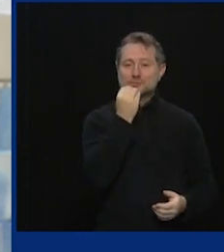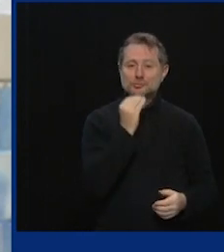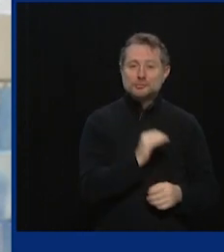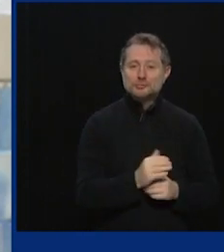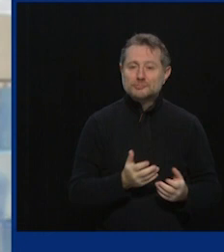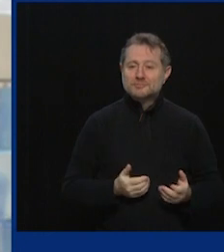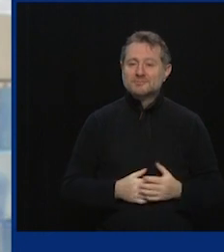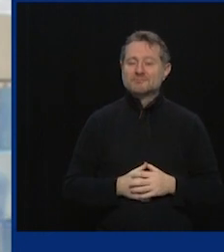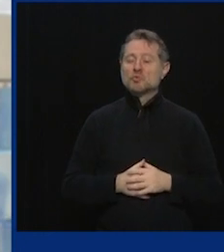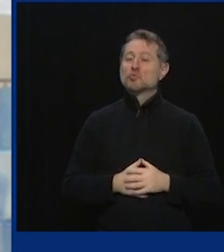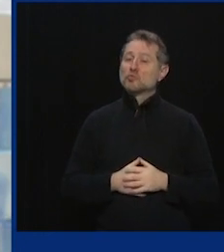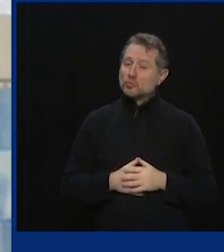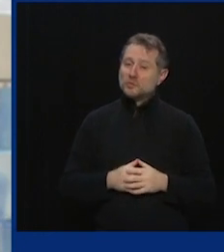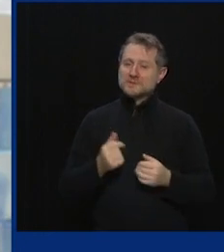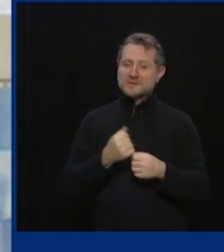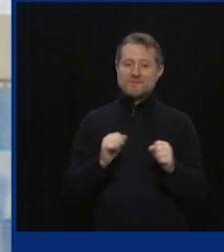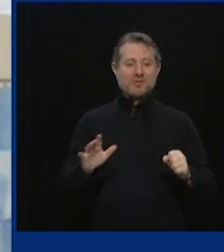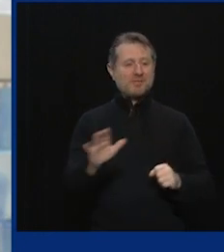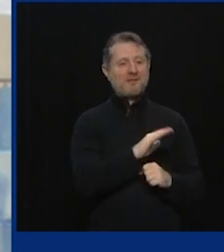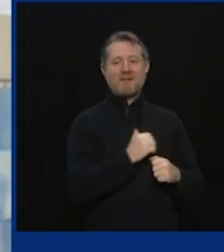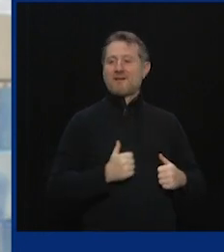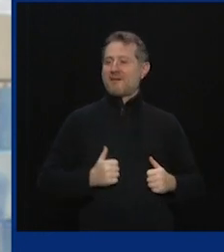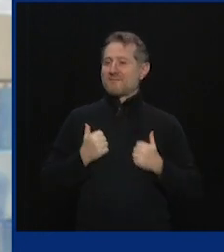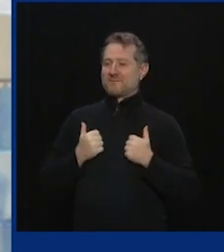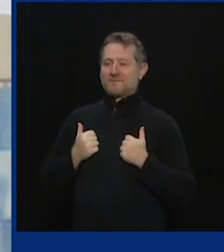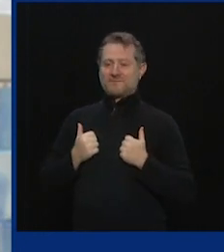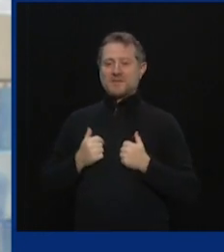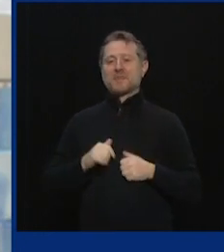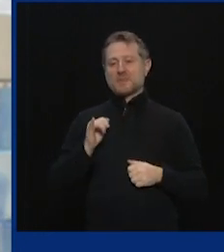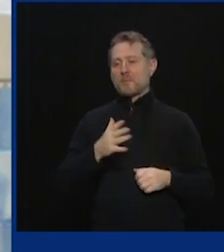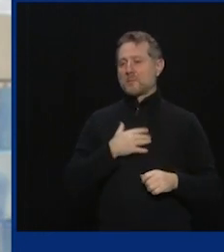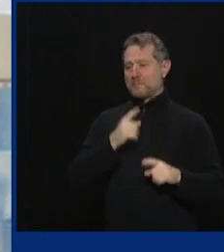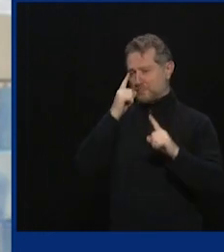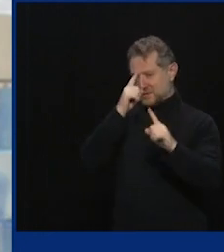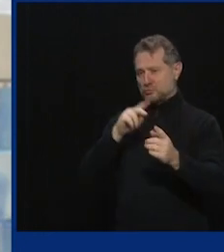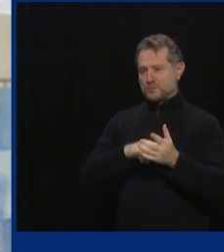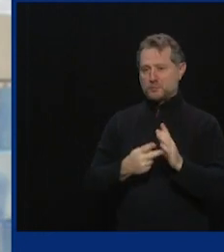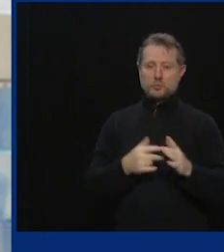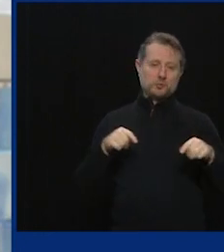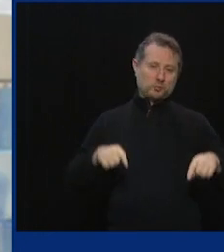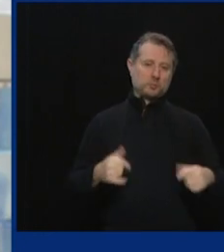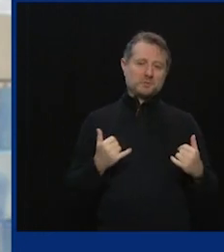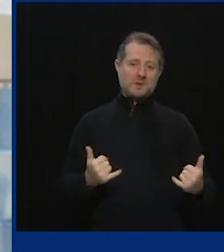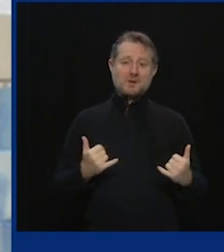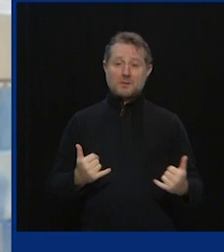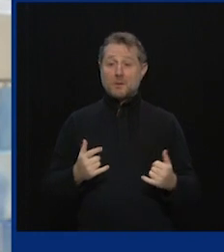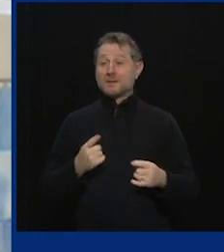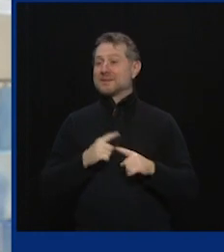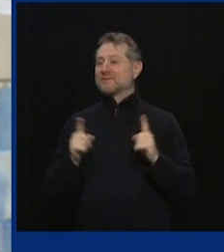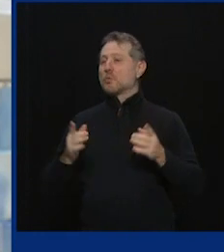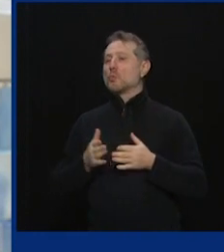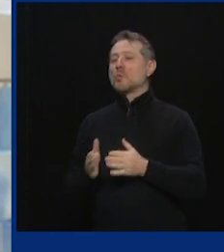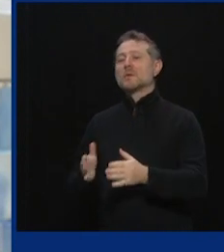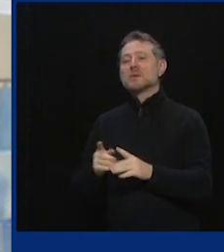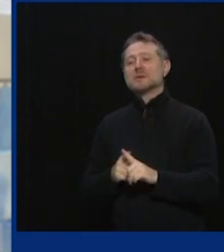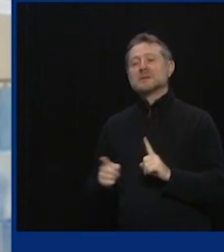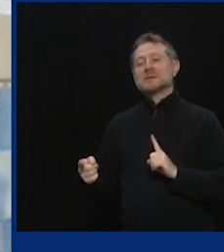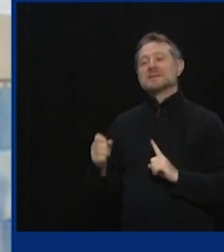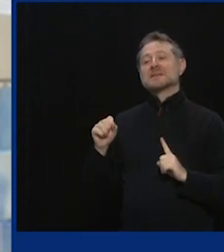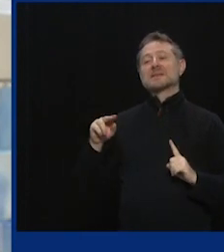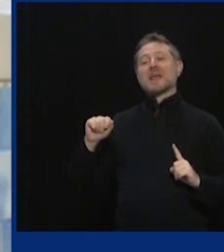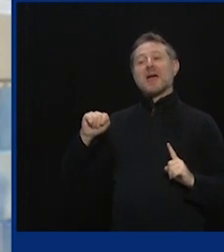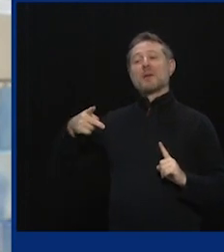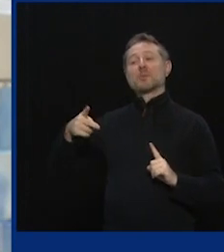is a lifesaver. That is what we're offering today, a way to do things differently with our SNAP program and to start the